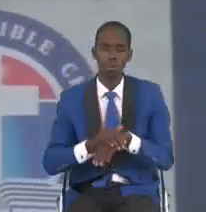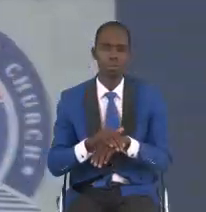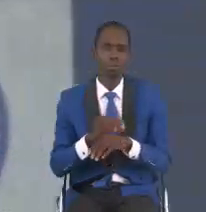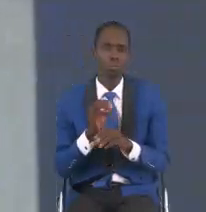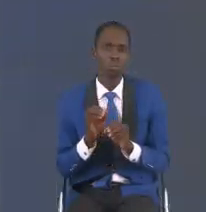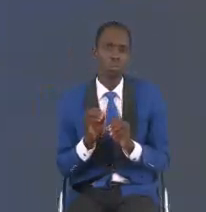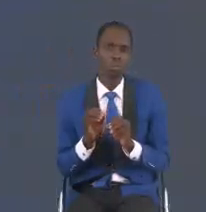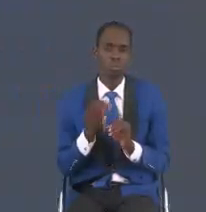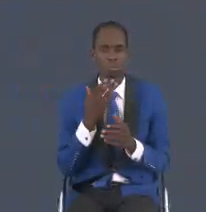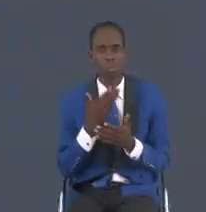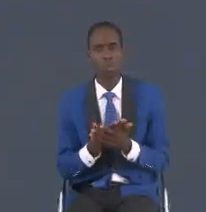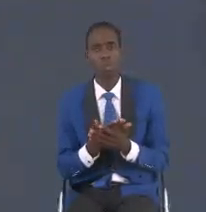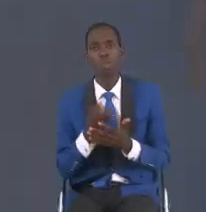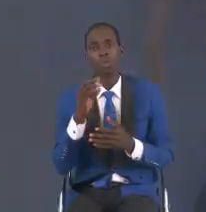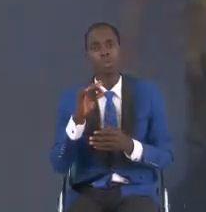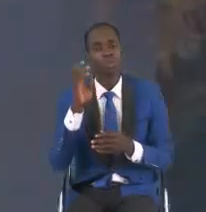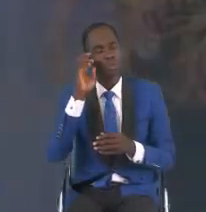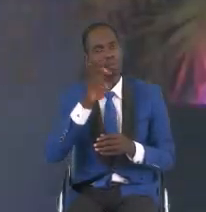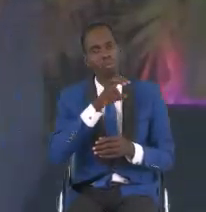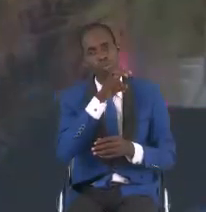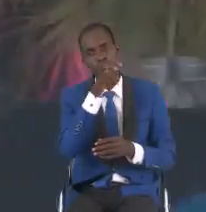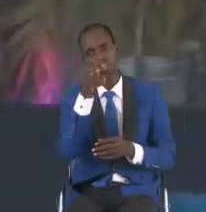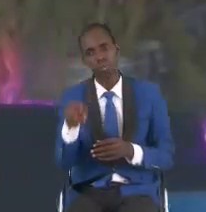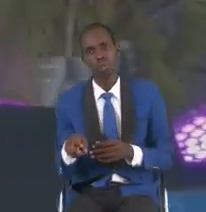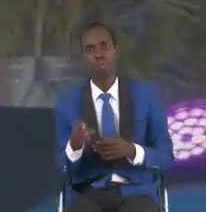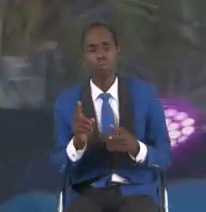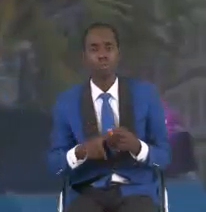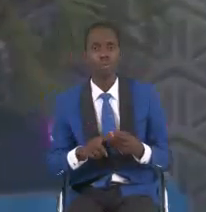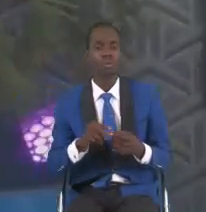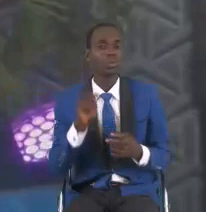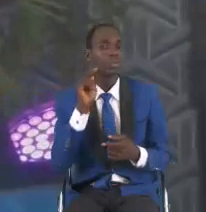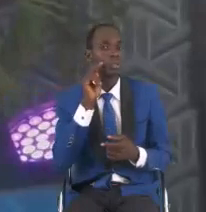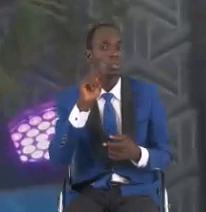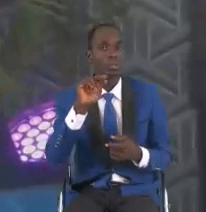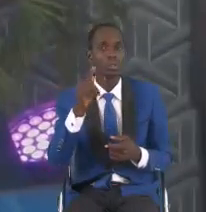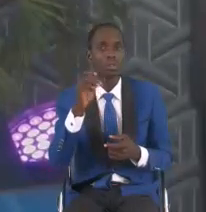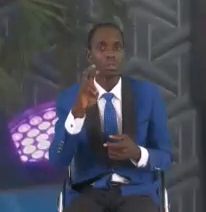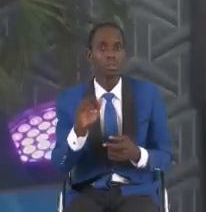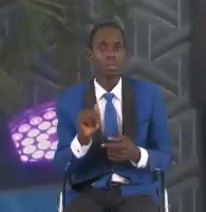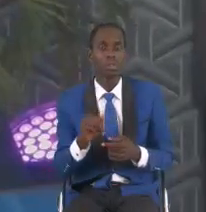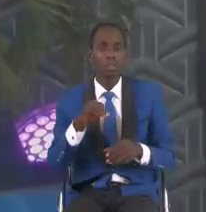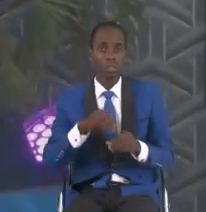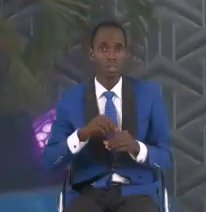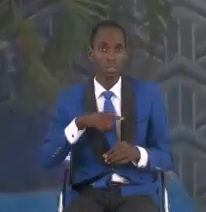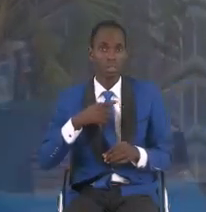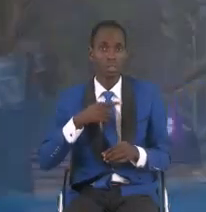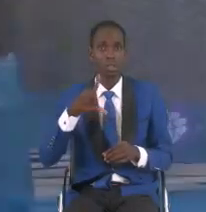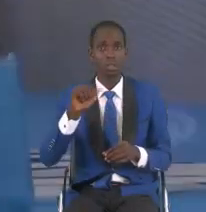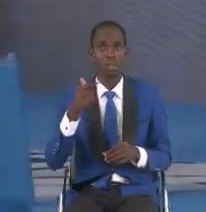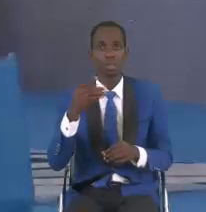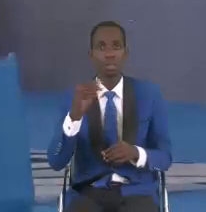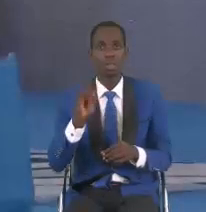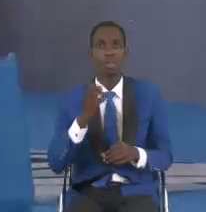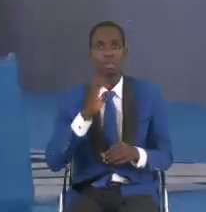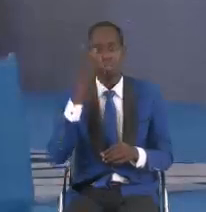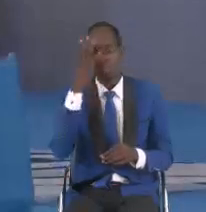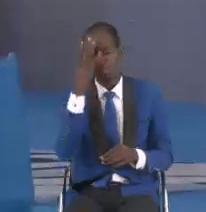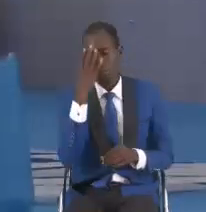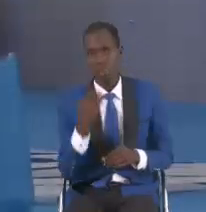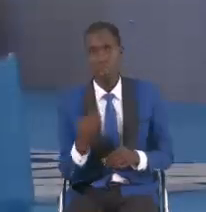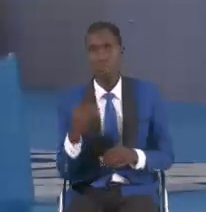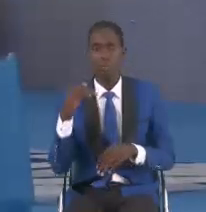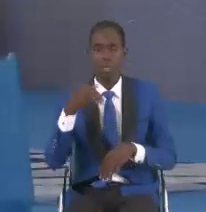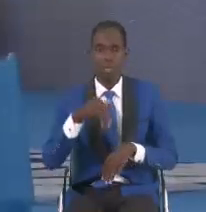he traveled to Nigeria. He came to Lagos. He slept at Bagada, that's where Headquarters